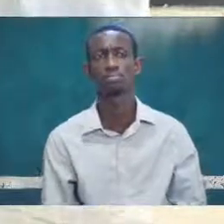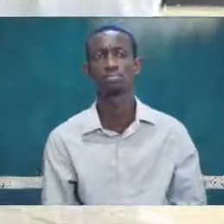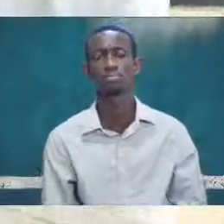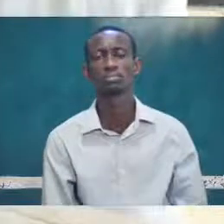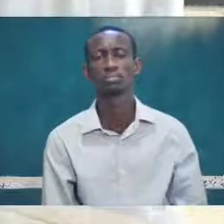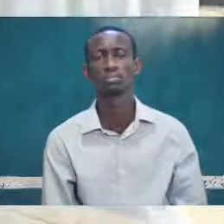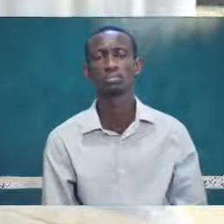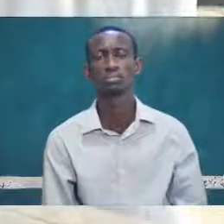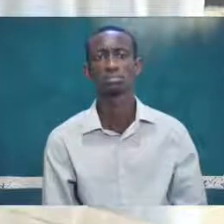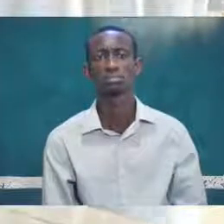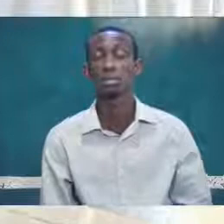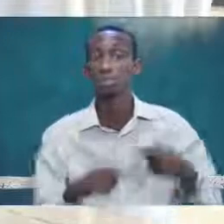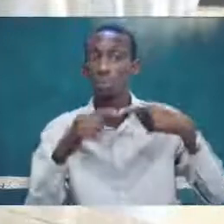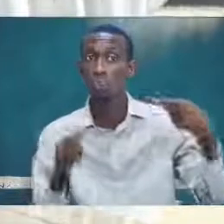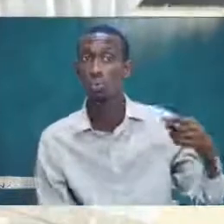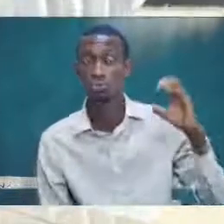and water.